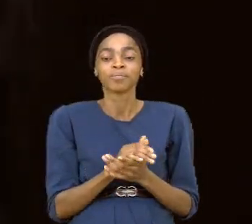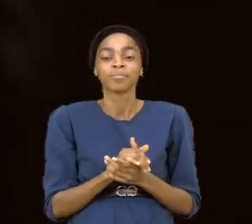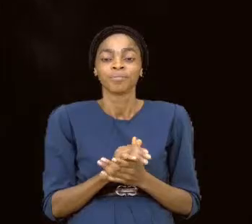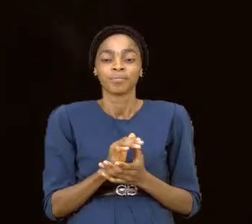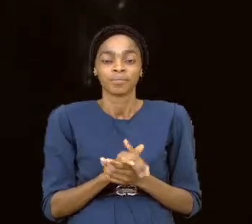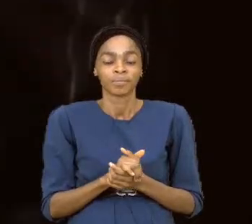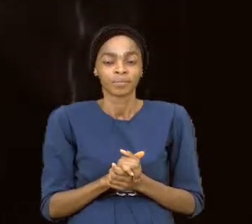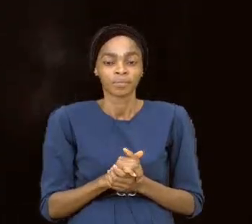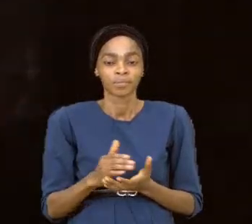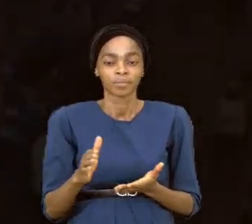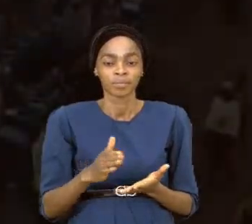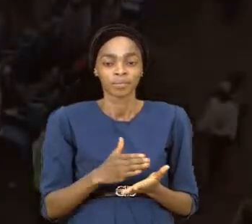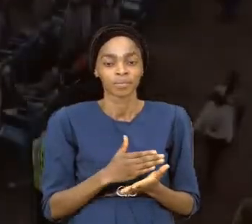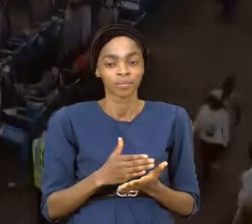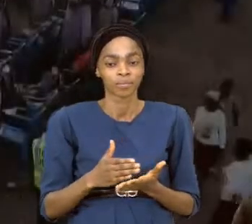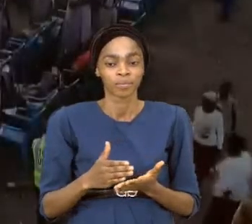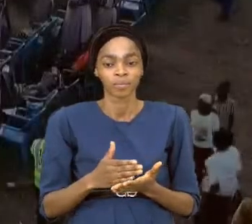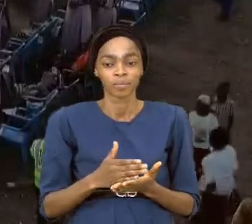We sing.